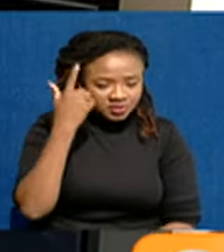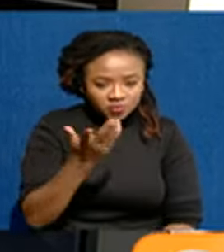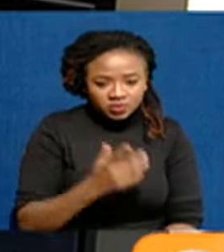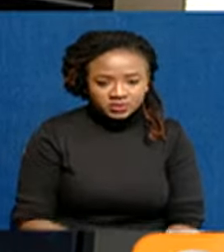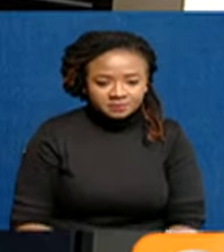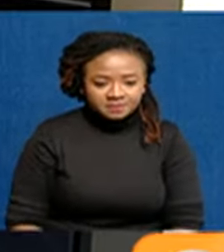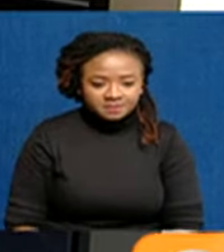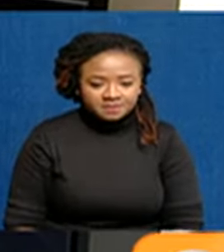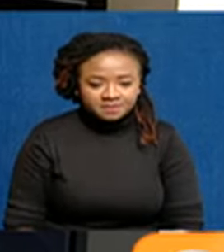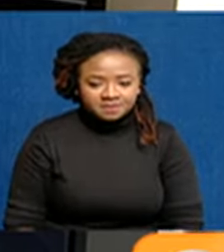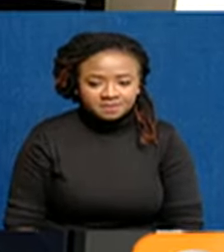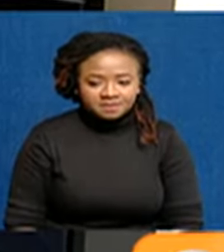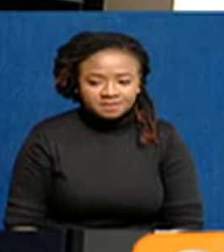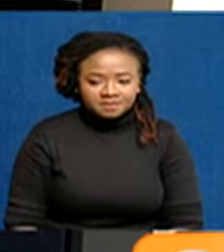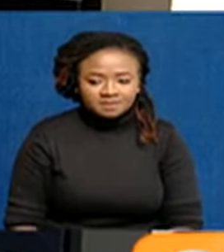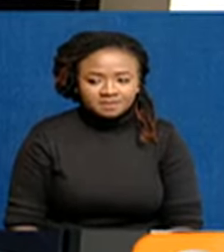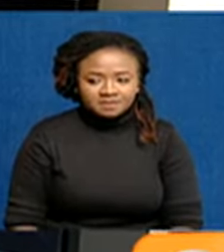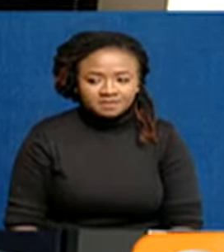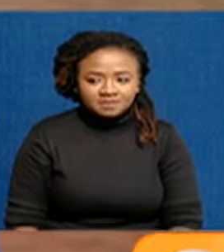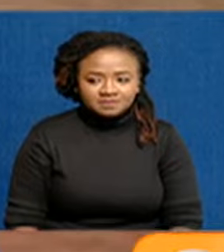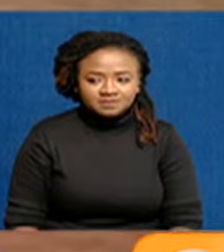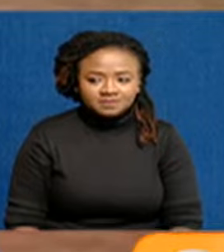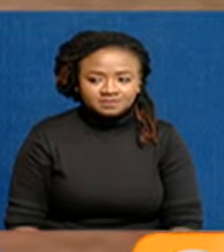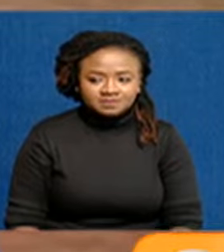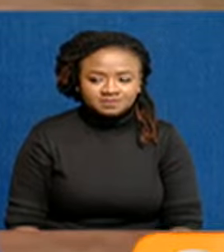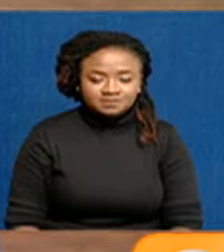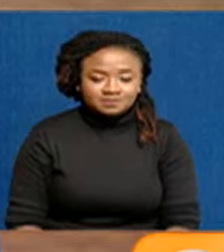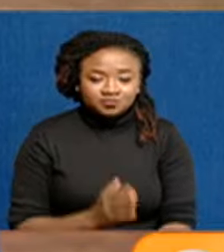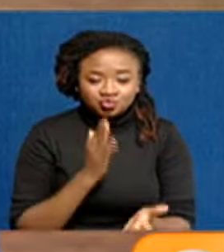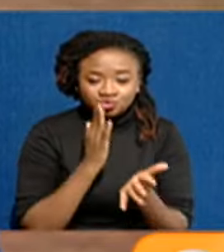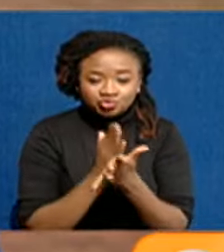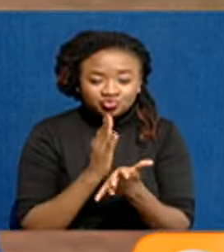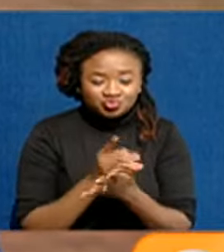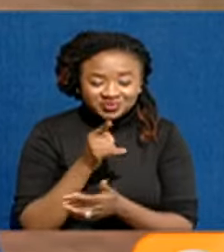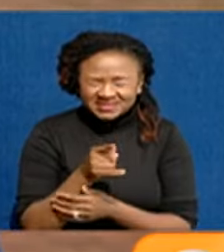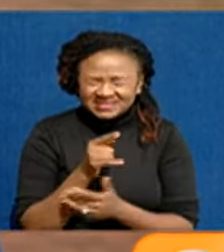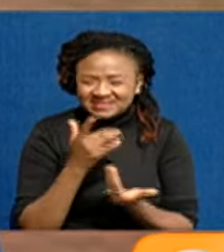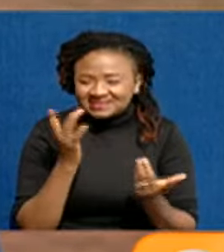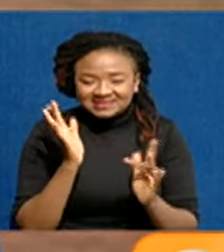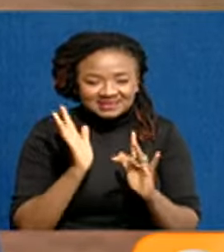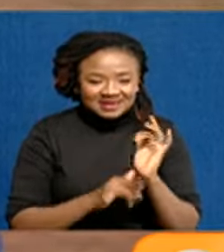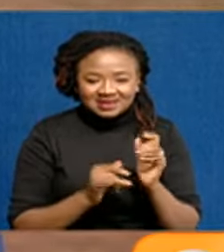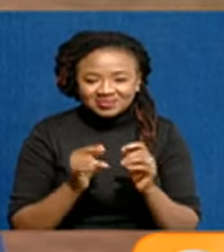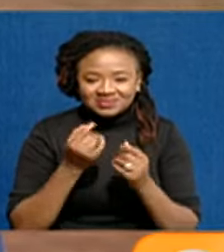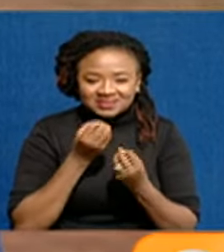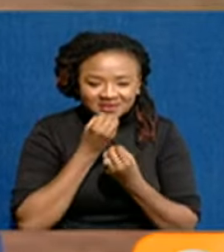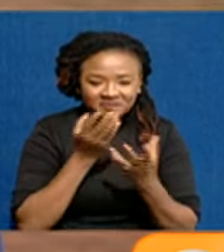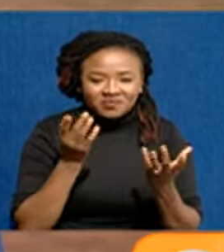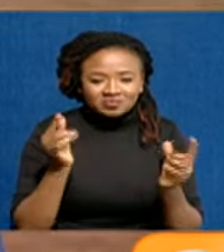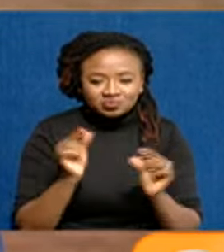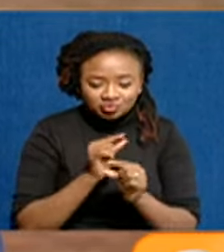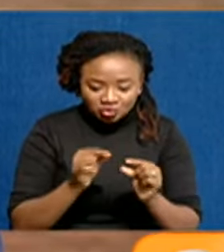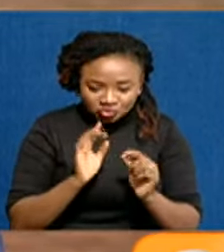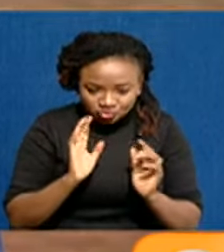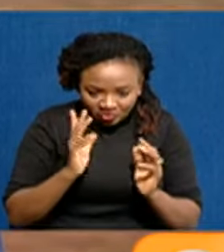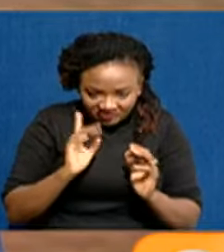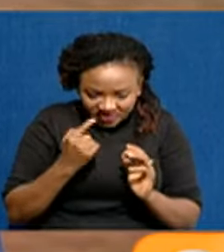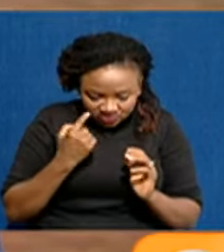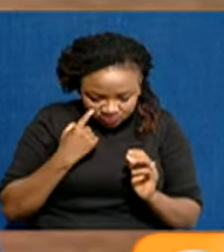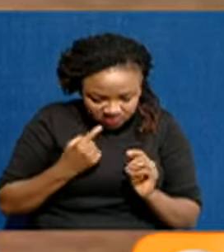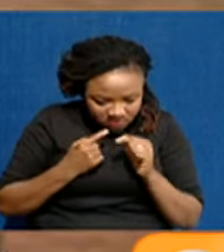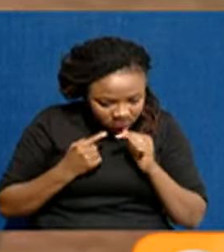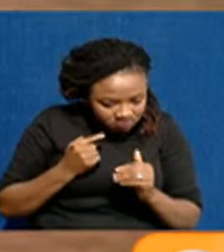predictions? It is not something that you can say as for now. Mm-hmm. Case by case. So from now,